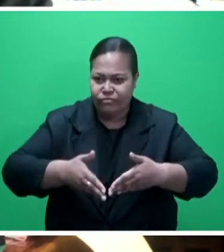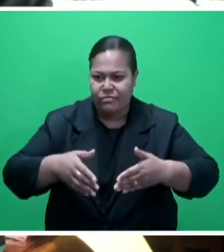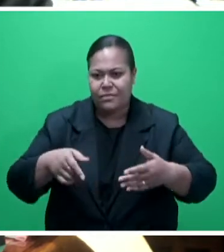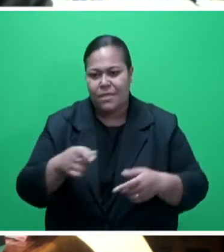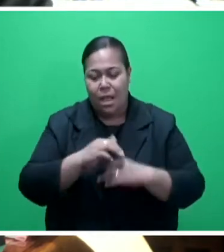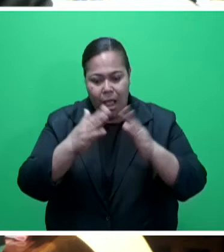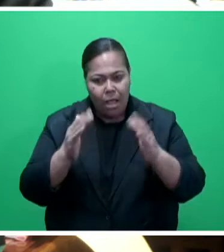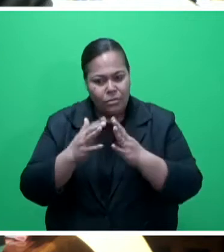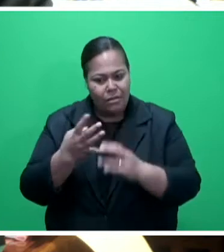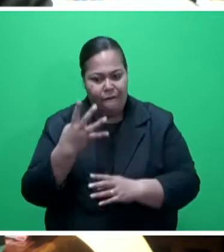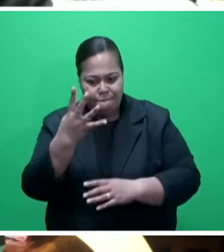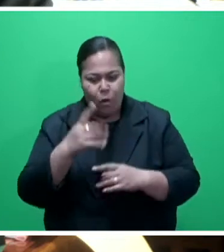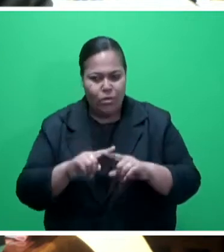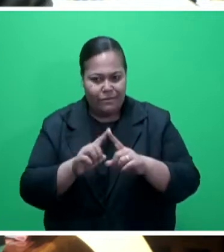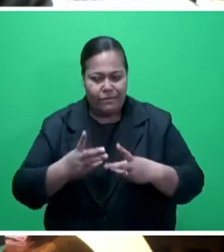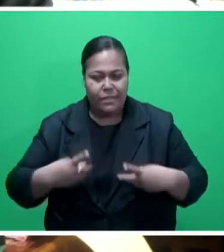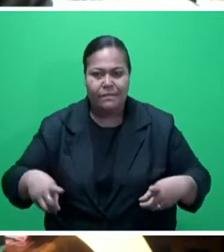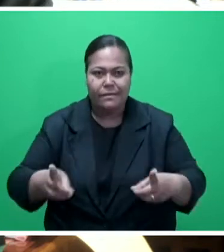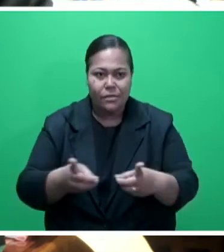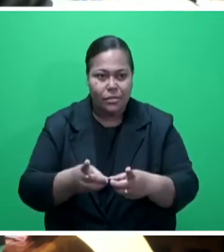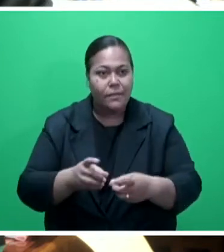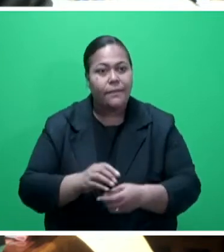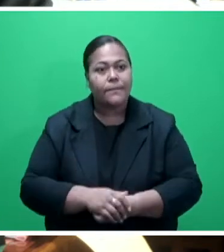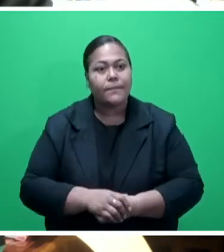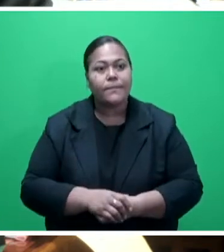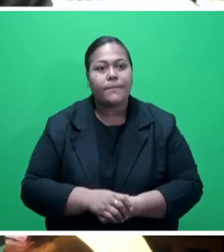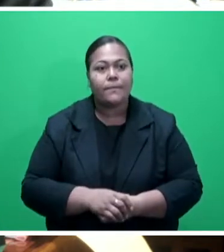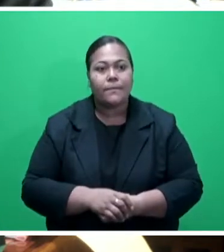divisions, with